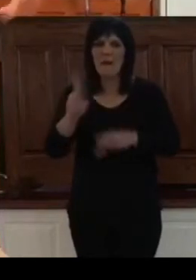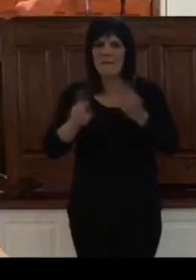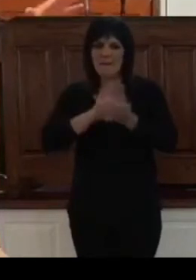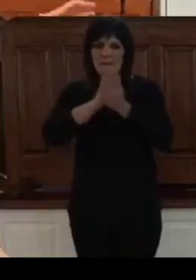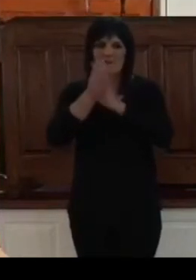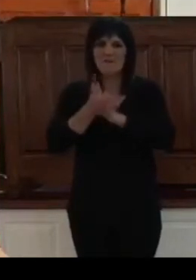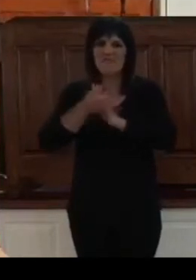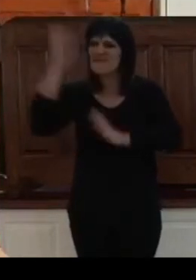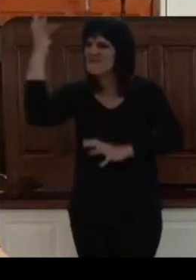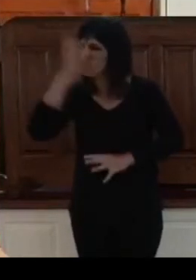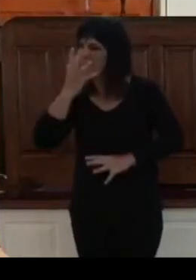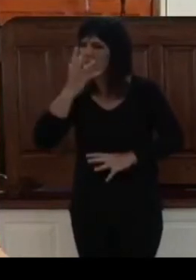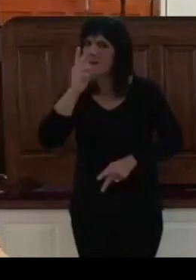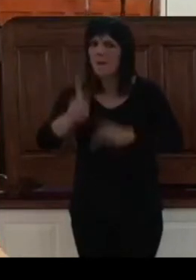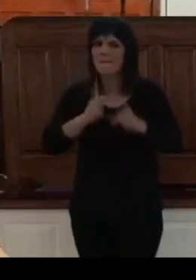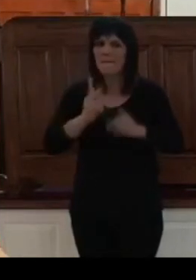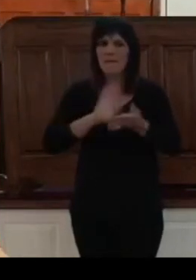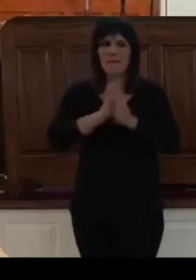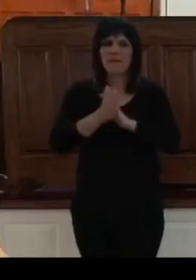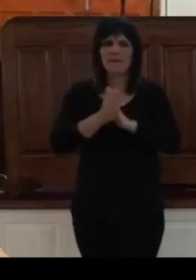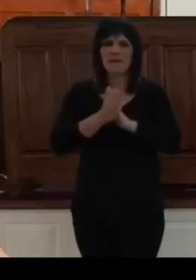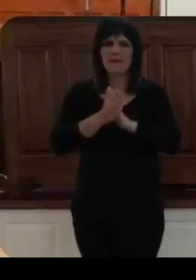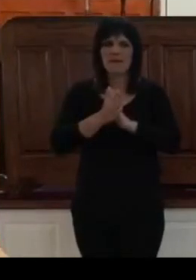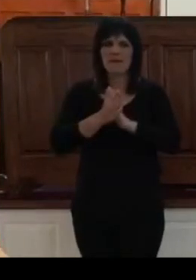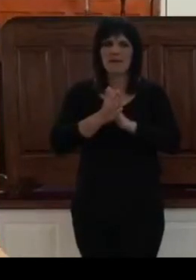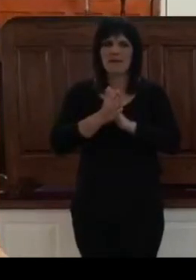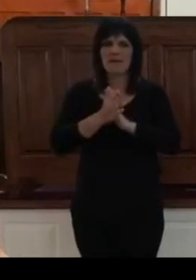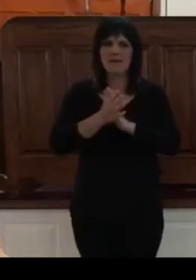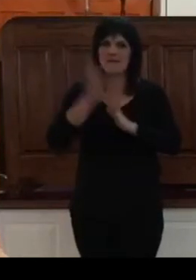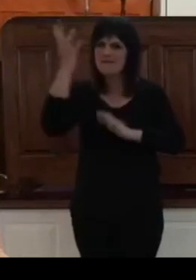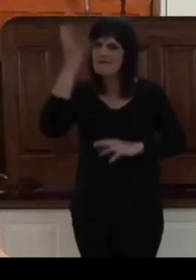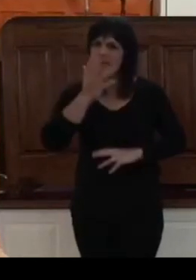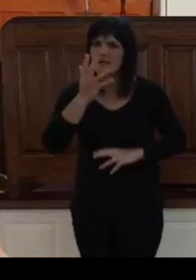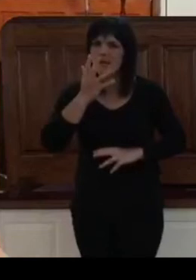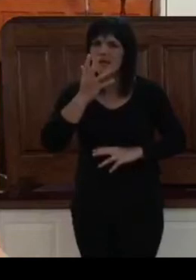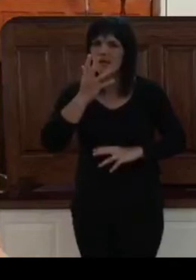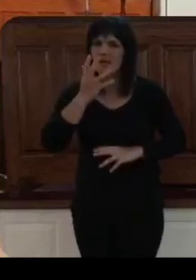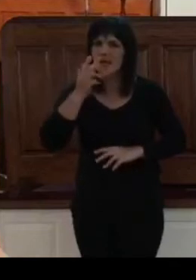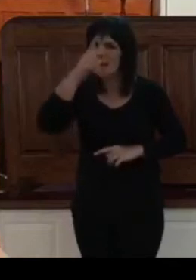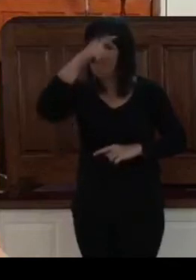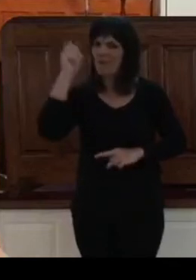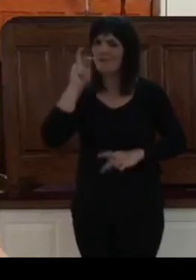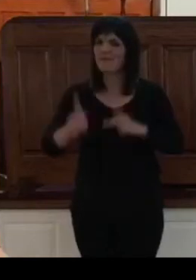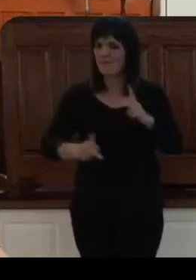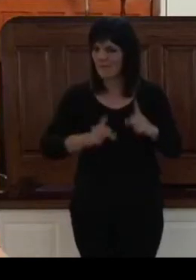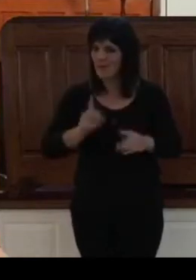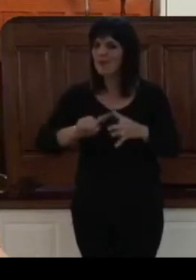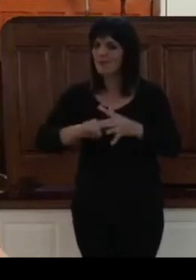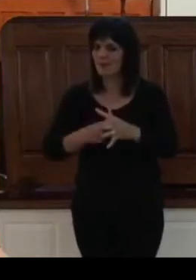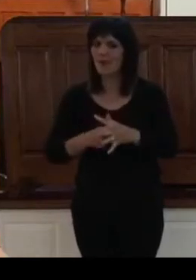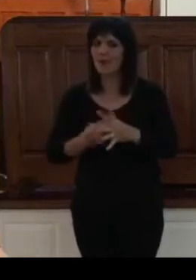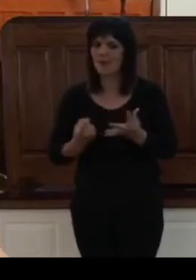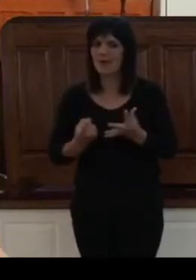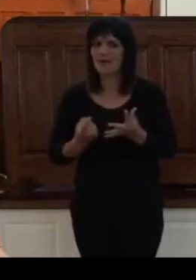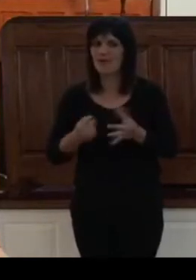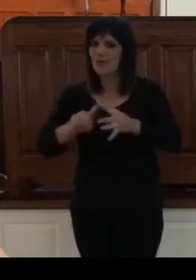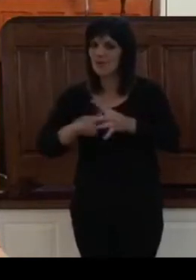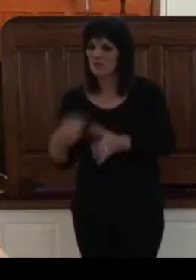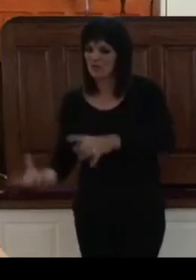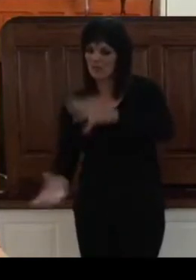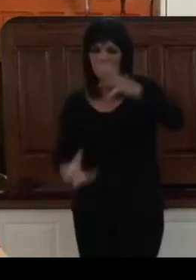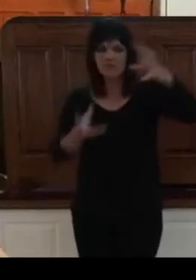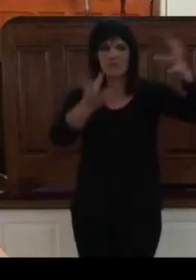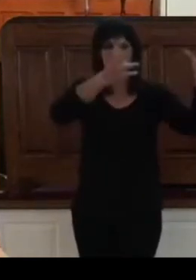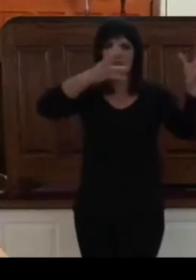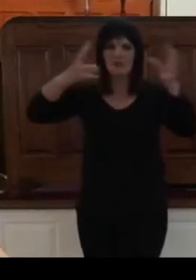even know what they're doing because someone has stirred them up. That's exactly what they did in Thessalonica. They went and they stirred up a riot down at the